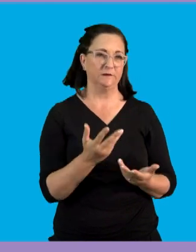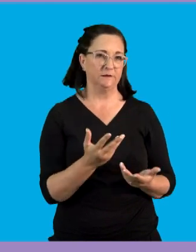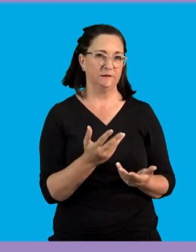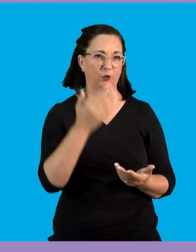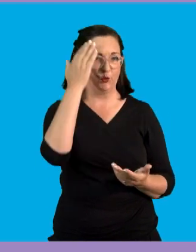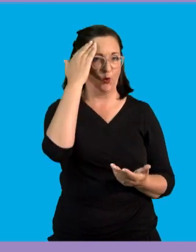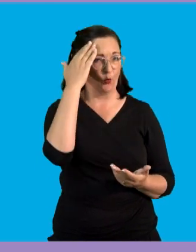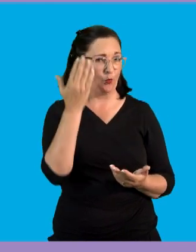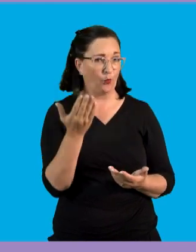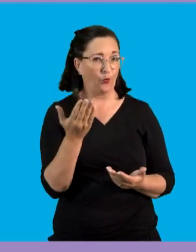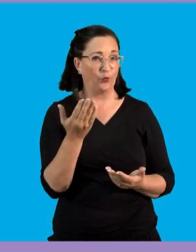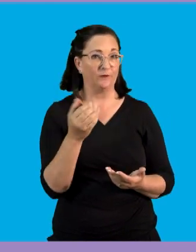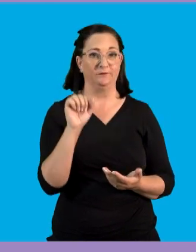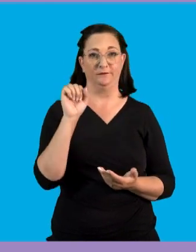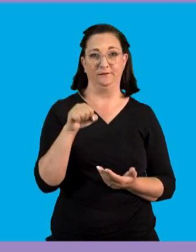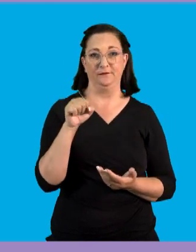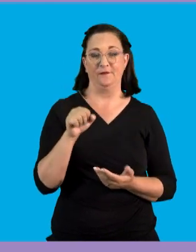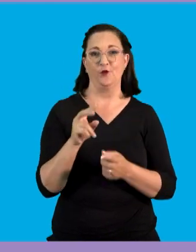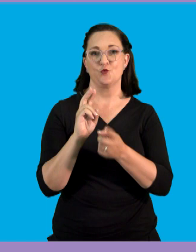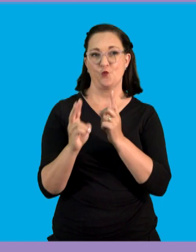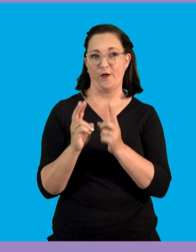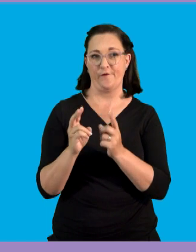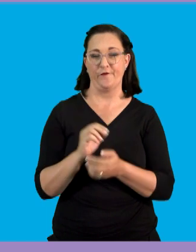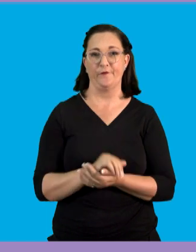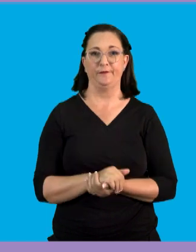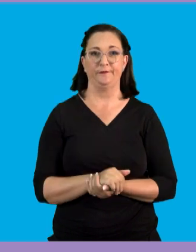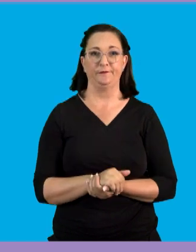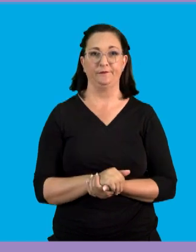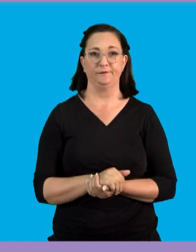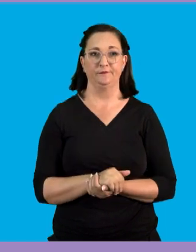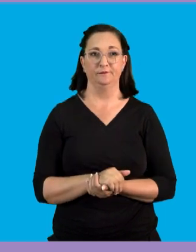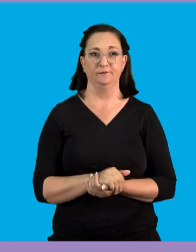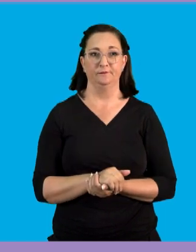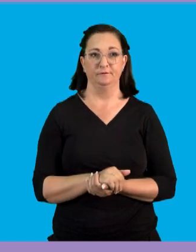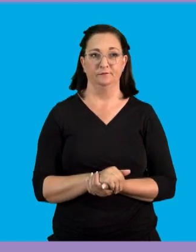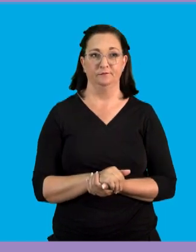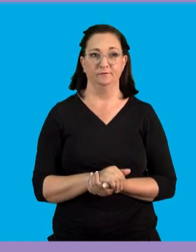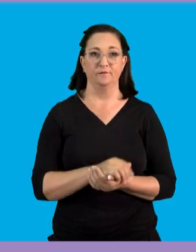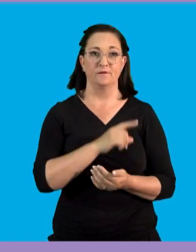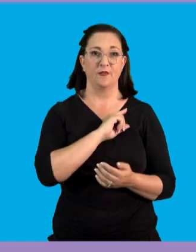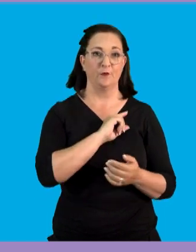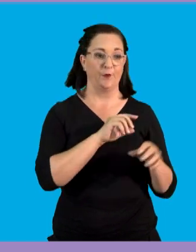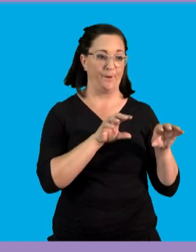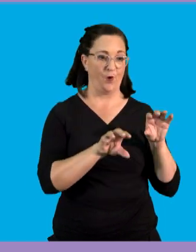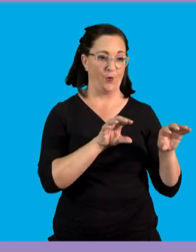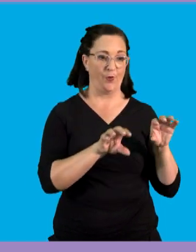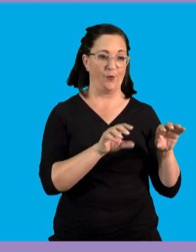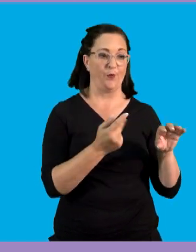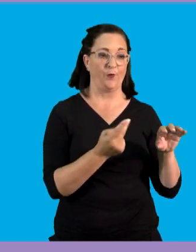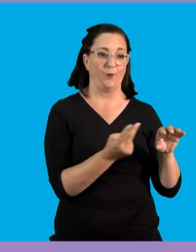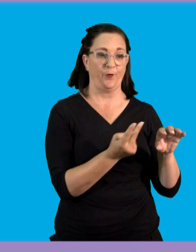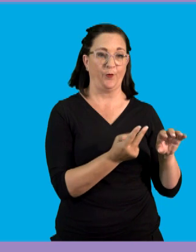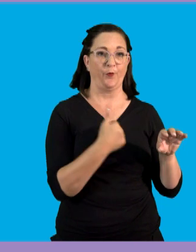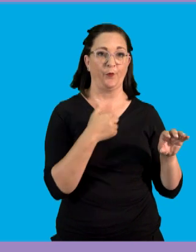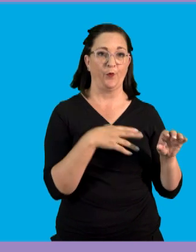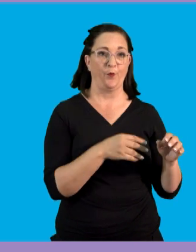Do you know what that is? You are correct. It is 12. So we need to get both of these numbers to